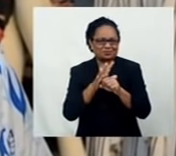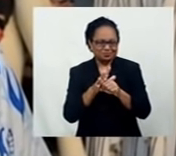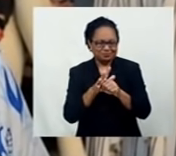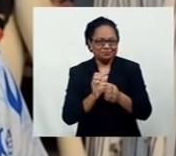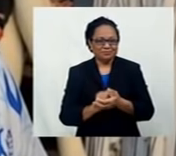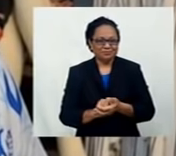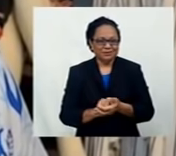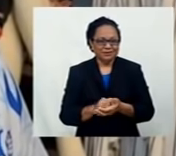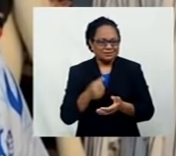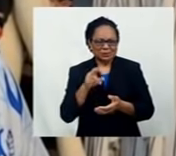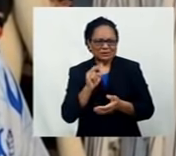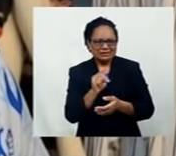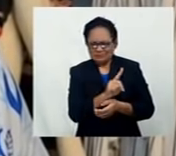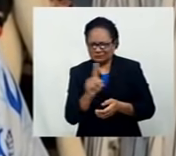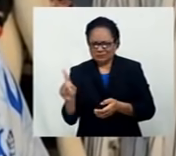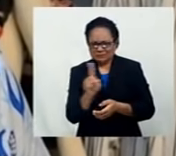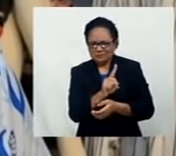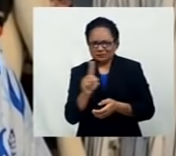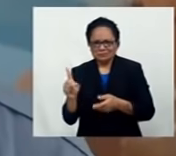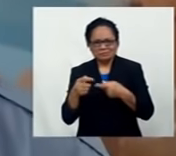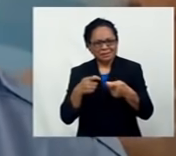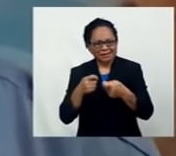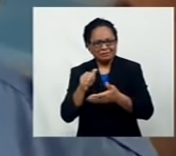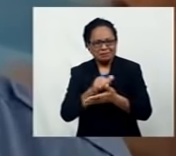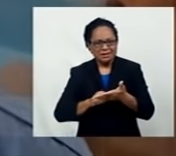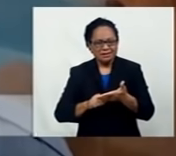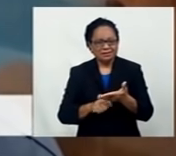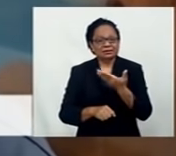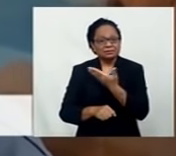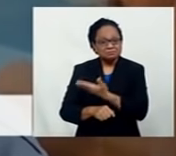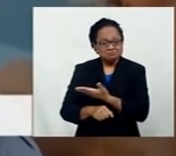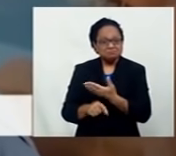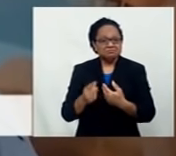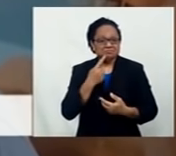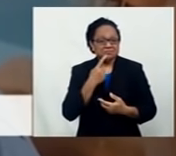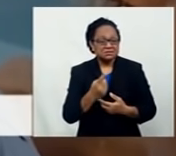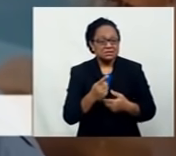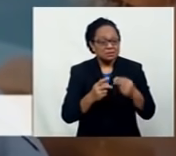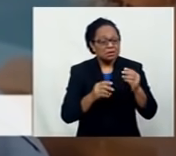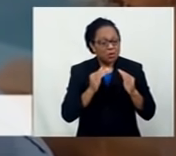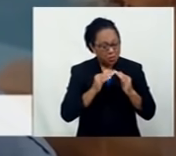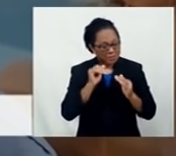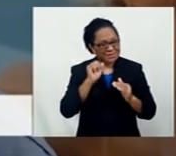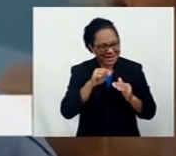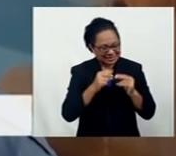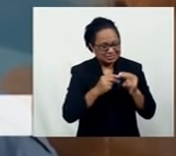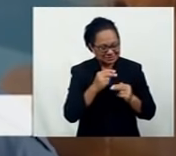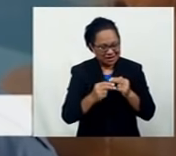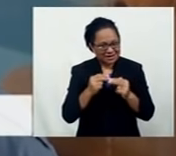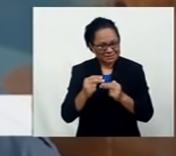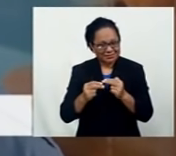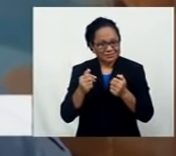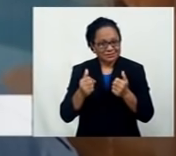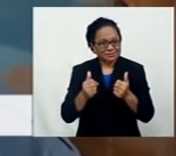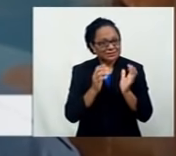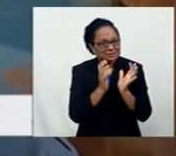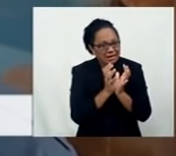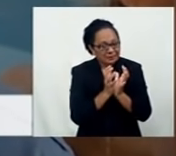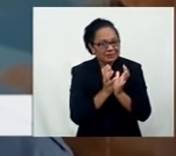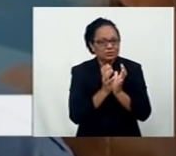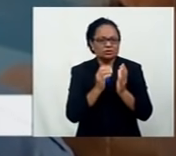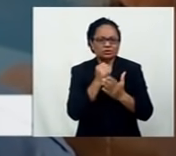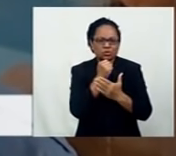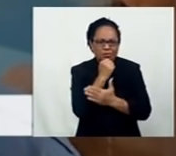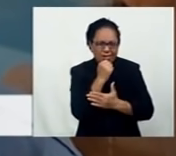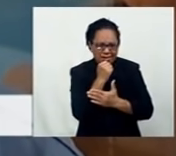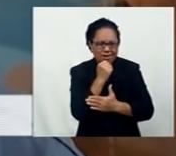so we don't have to come to the markets to buy all those. We've been doing some planting at home backyard gardening, cabbages, kumala, and